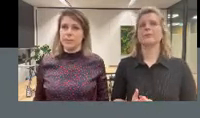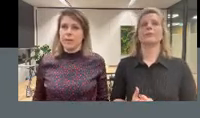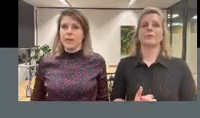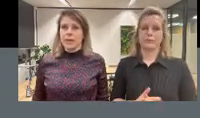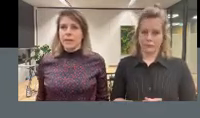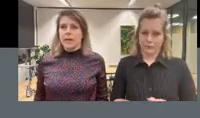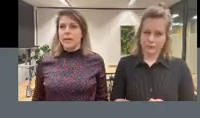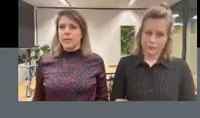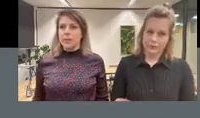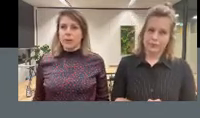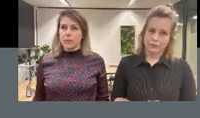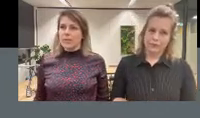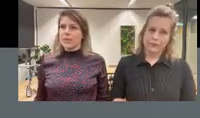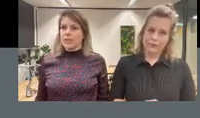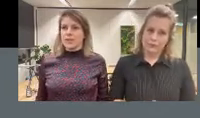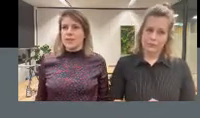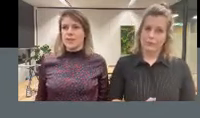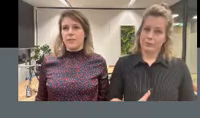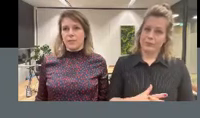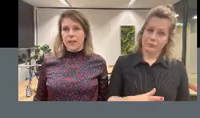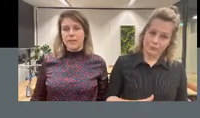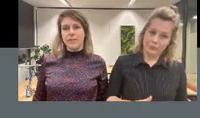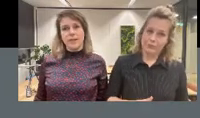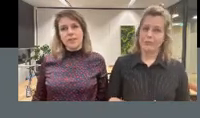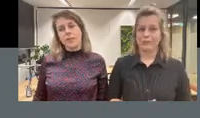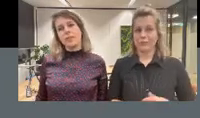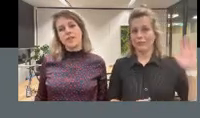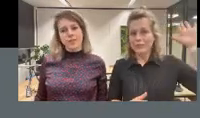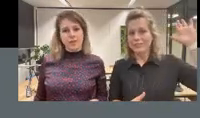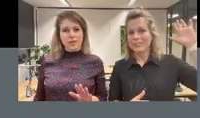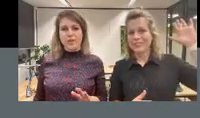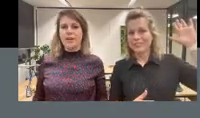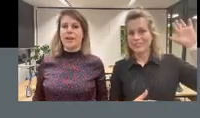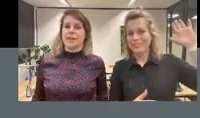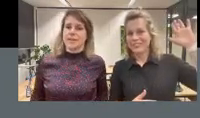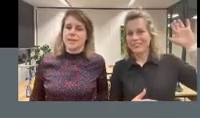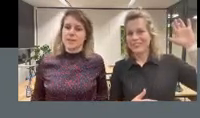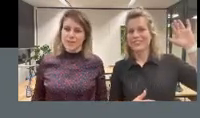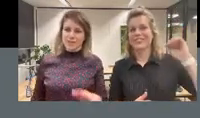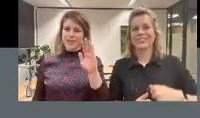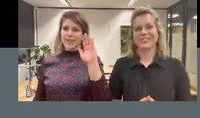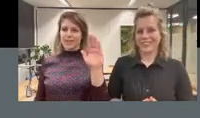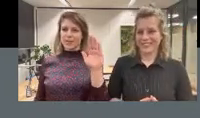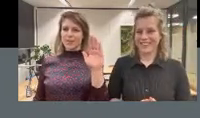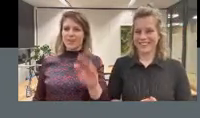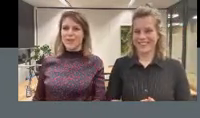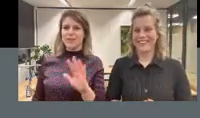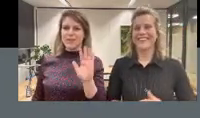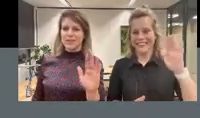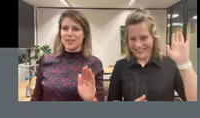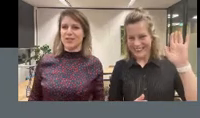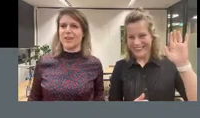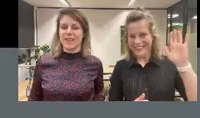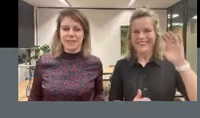dichotomously. If the proposition is a fact, then raise your digital hand, not your normal hand,